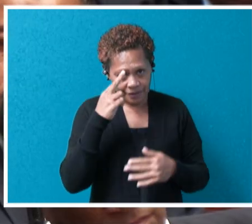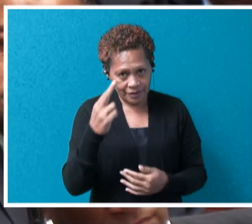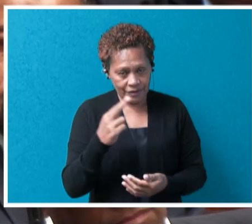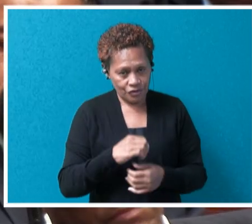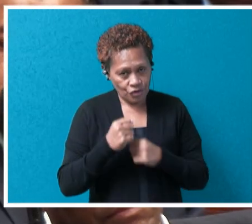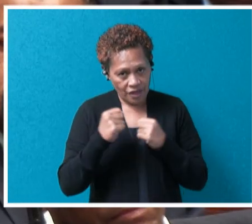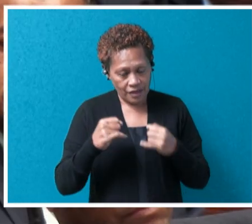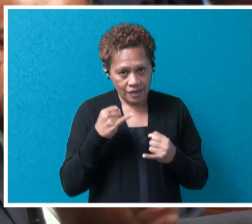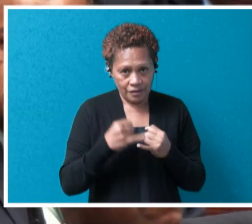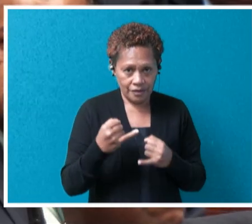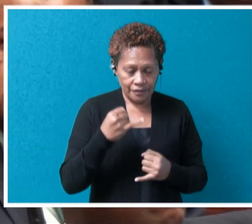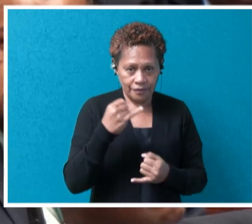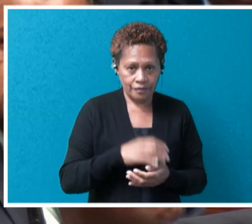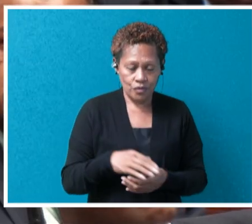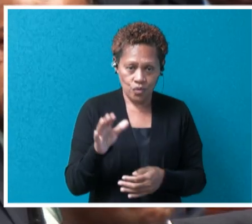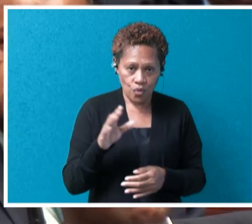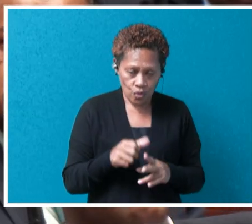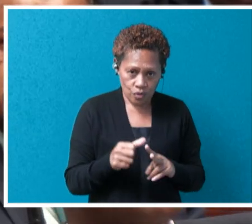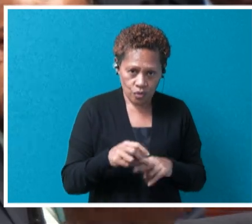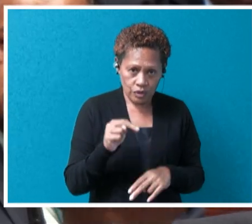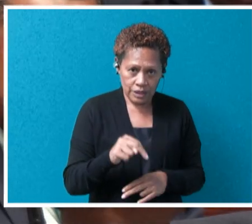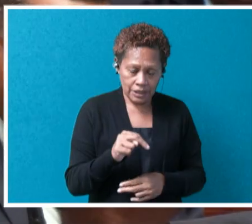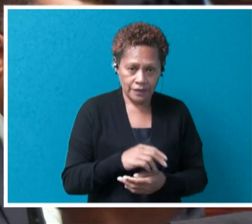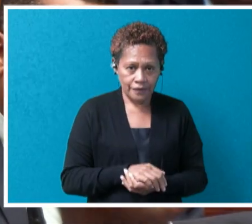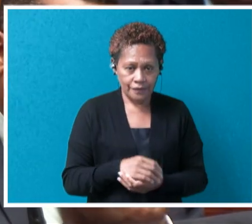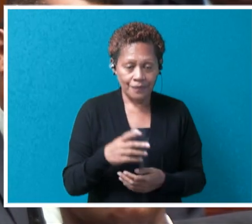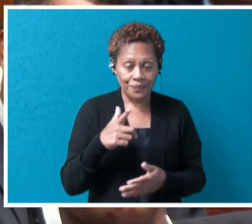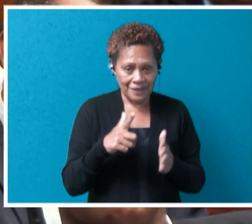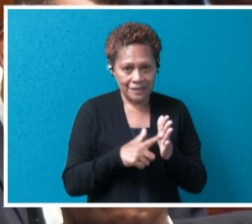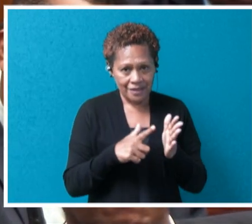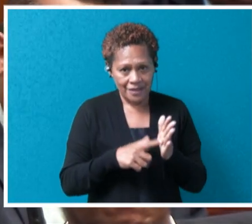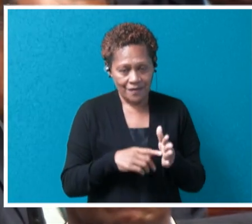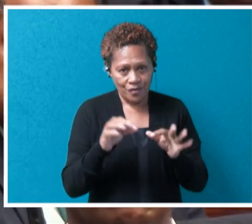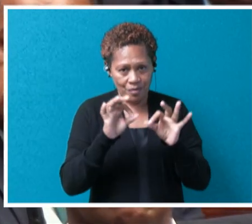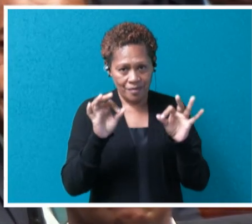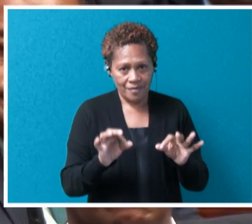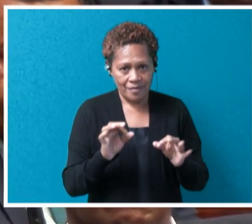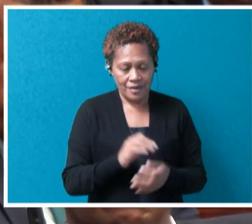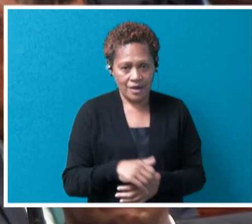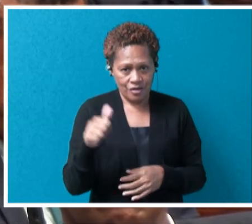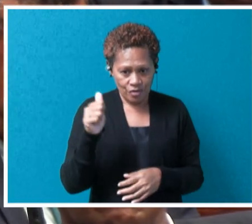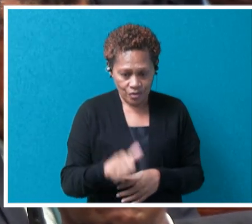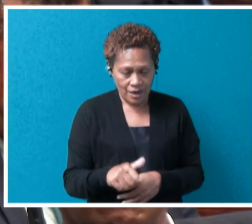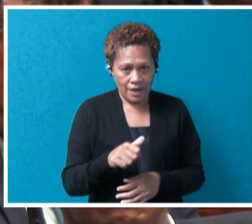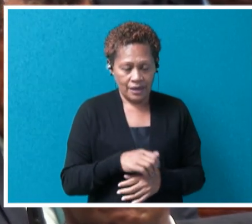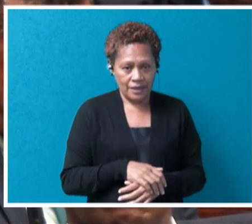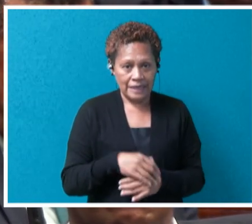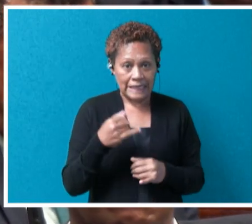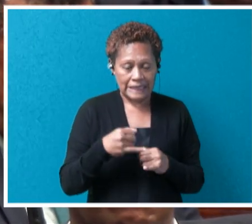institutions also require legislative reform. The Right of Indigenous People